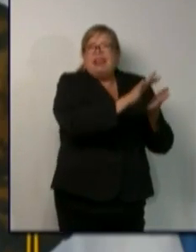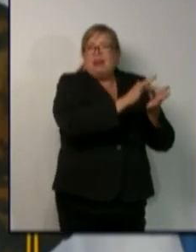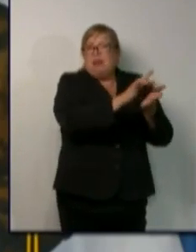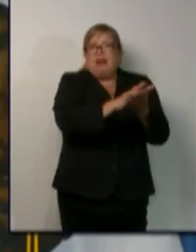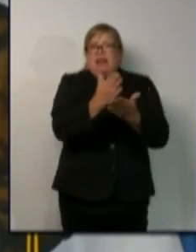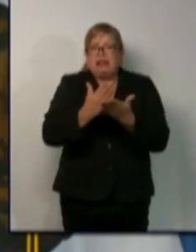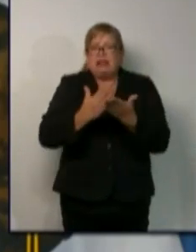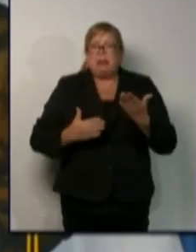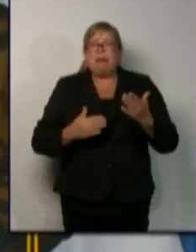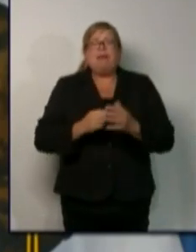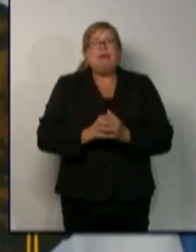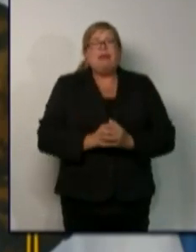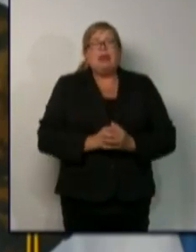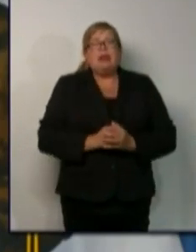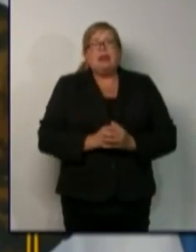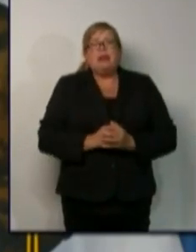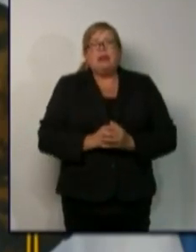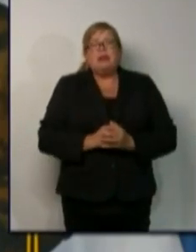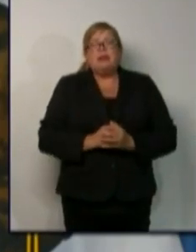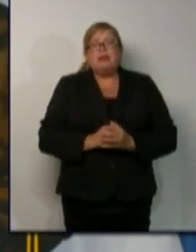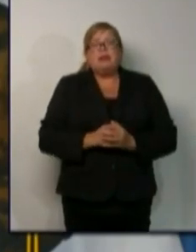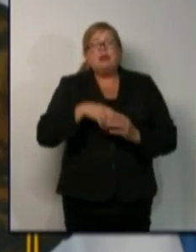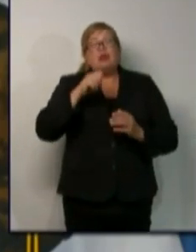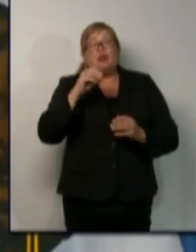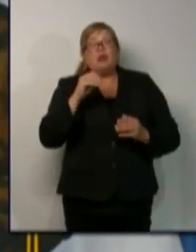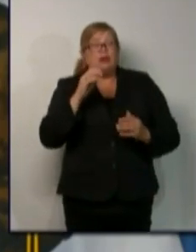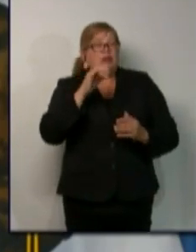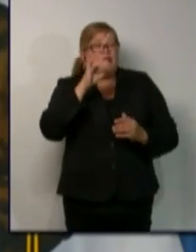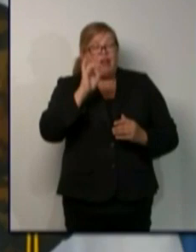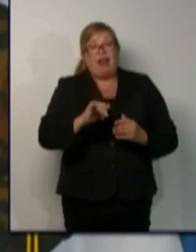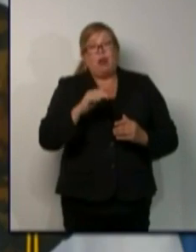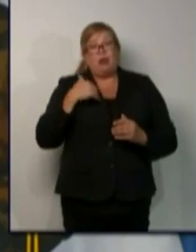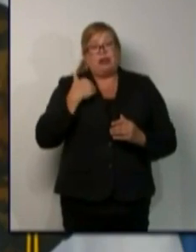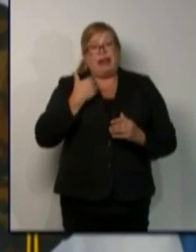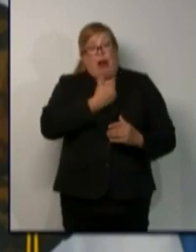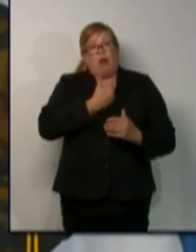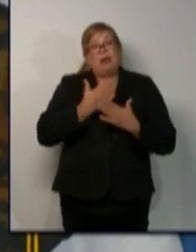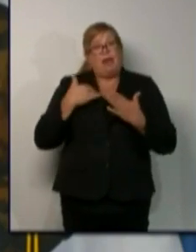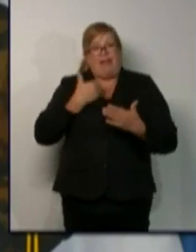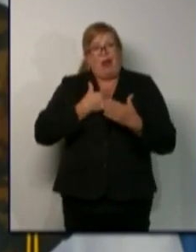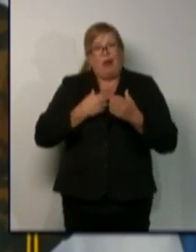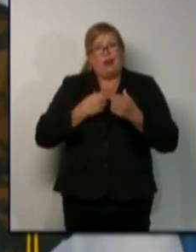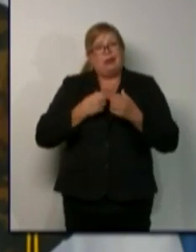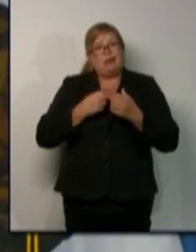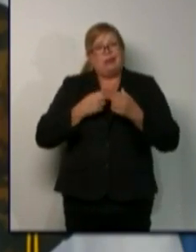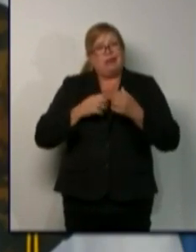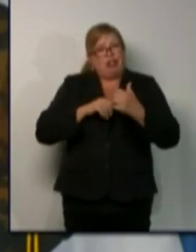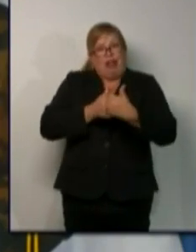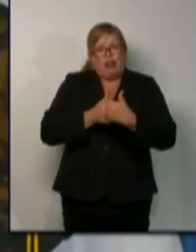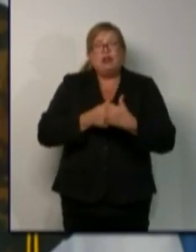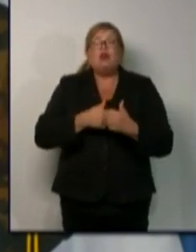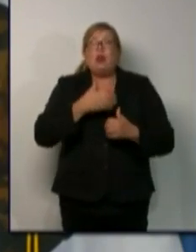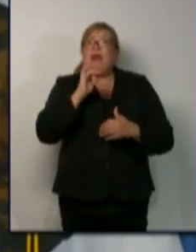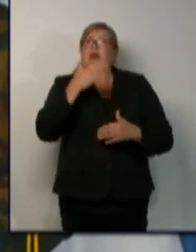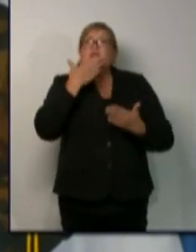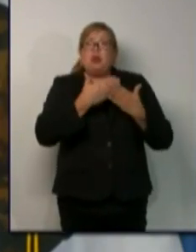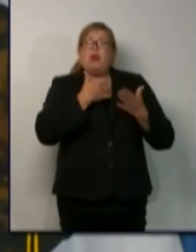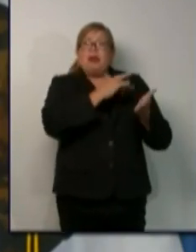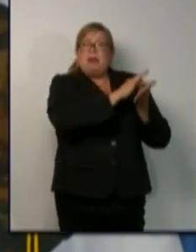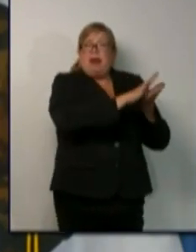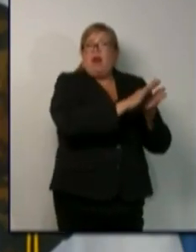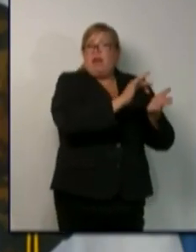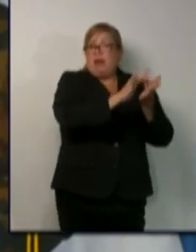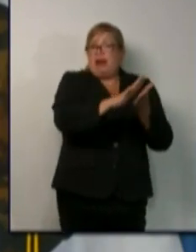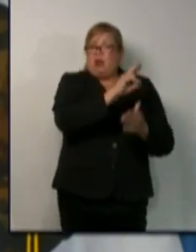do want to just quickly sum up the foundational challenge that we have. So we had some good news there. But in the